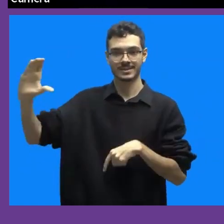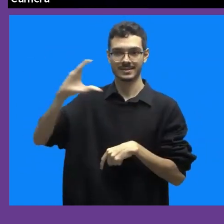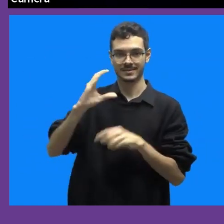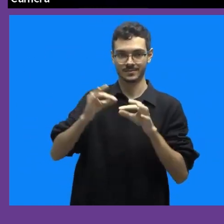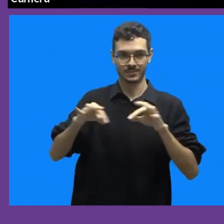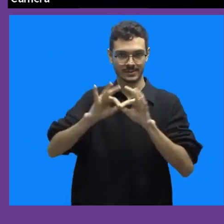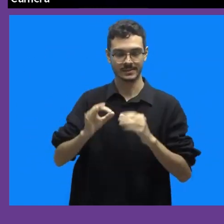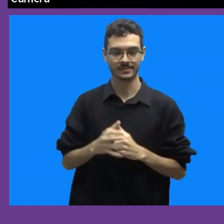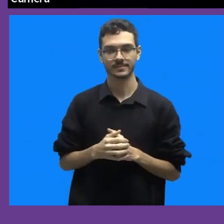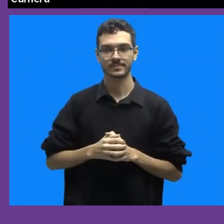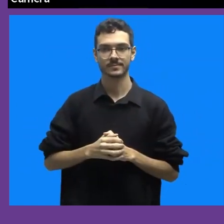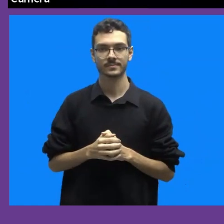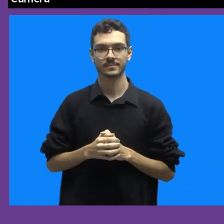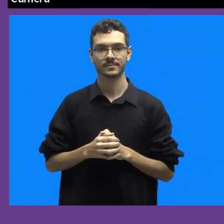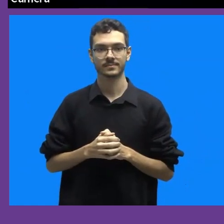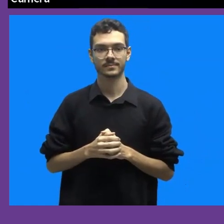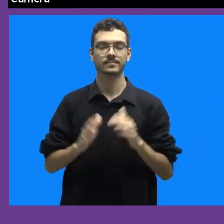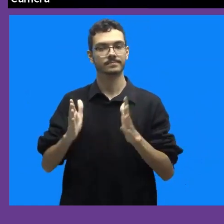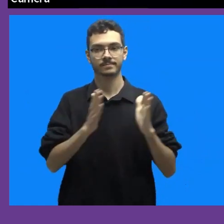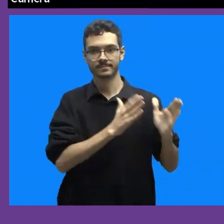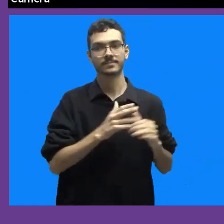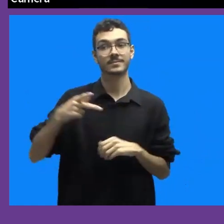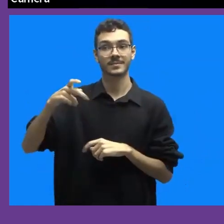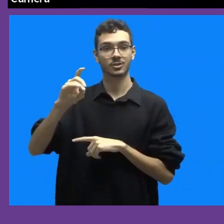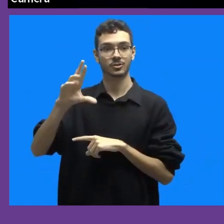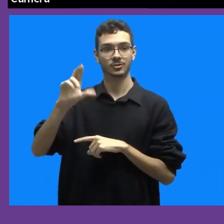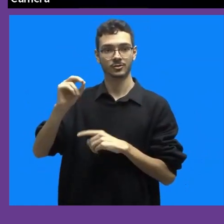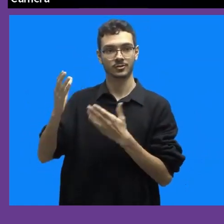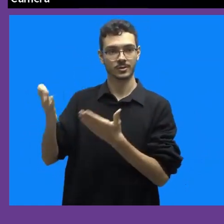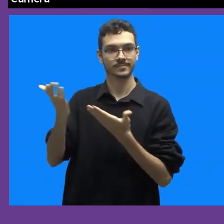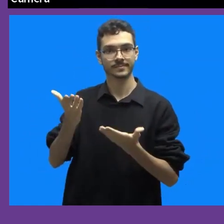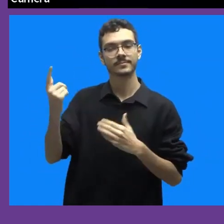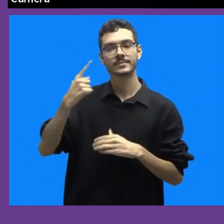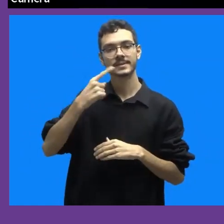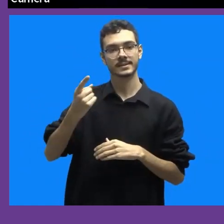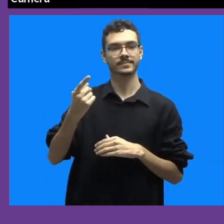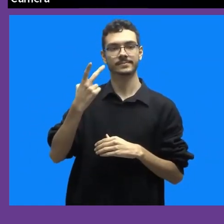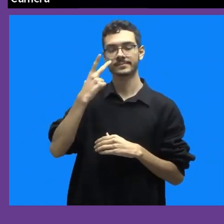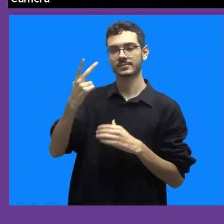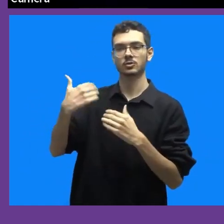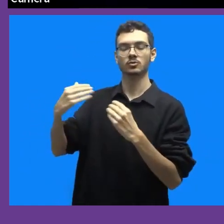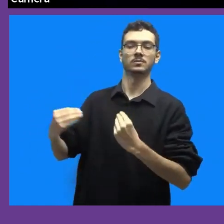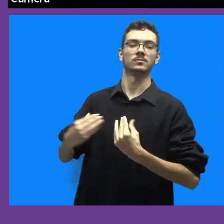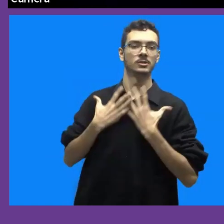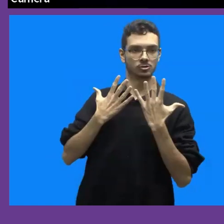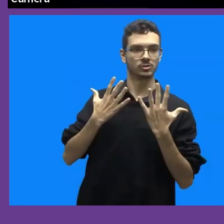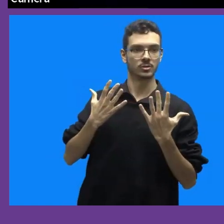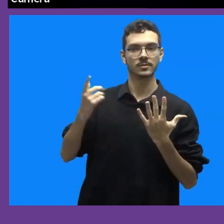His research on assistive tools opens up new possibilities for students with